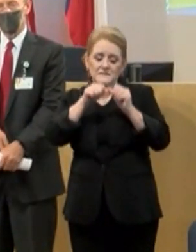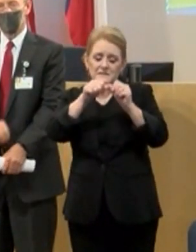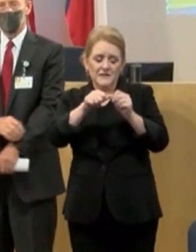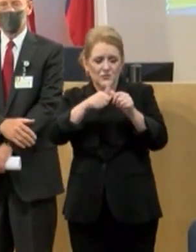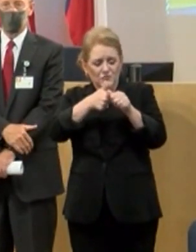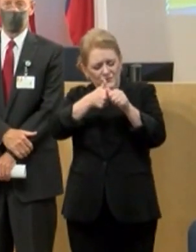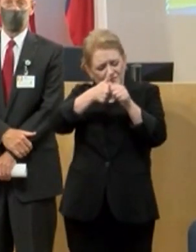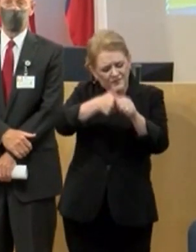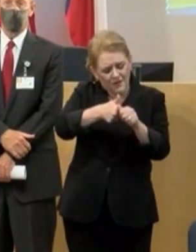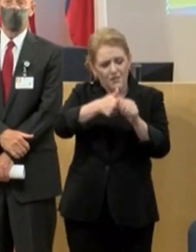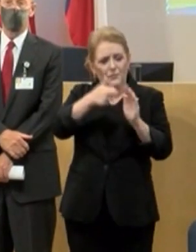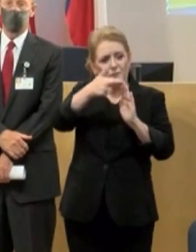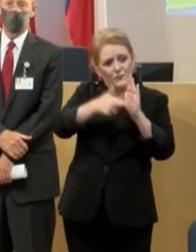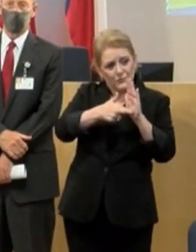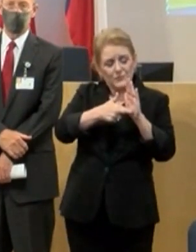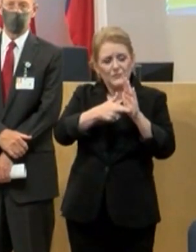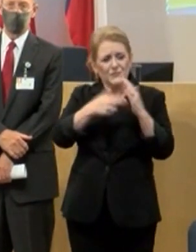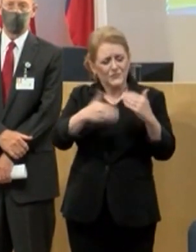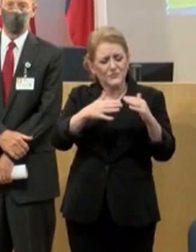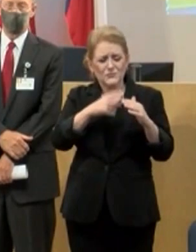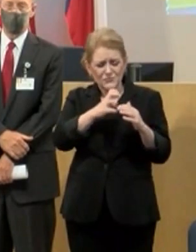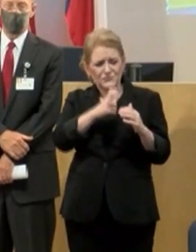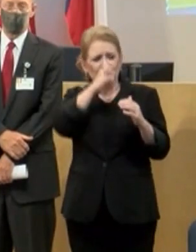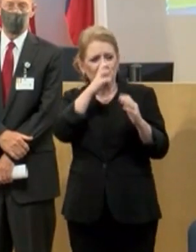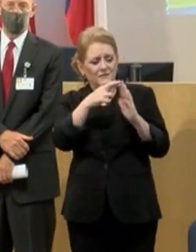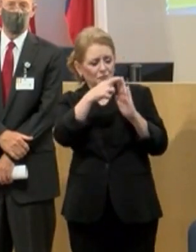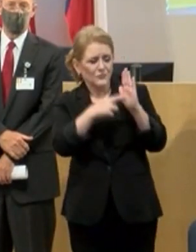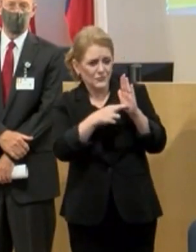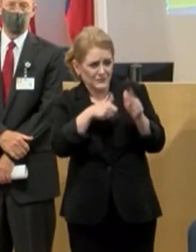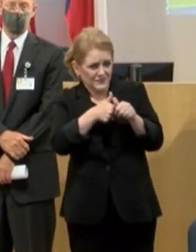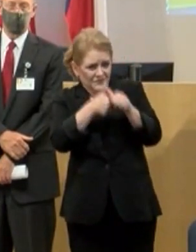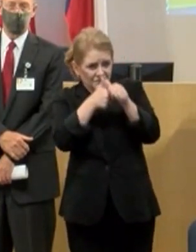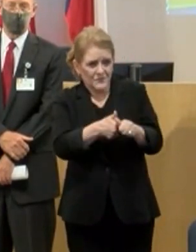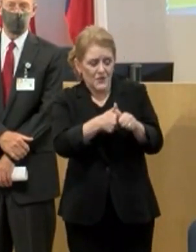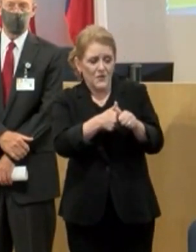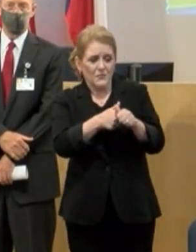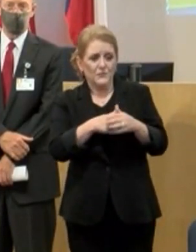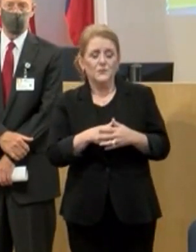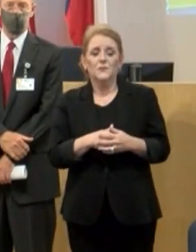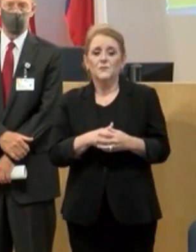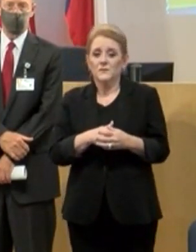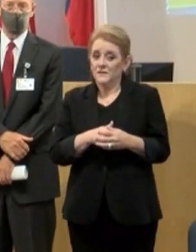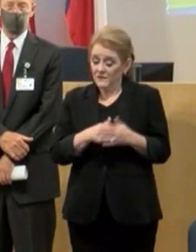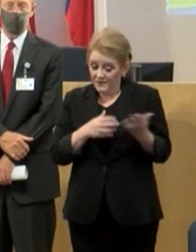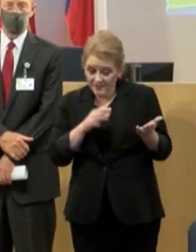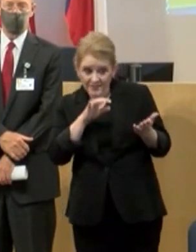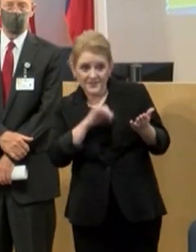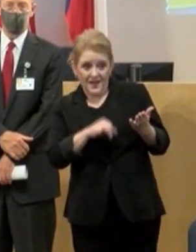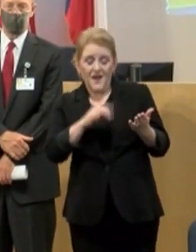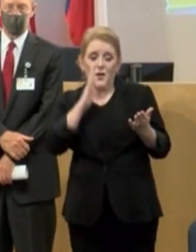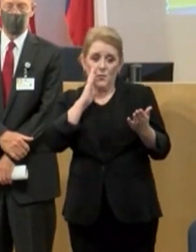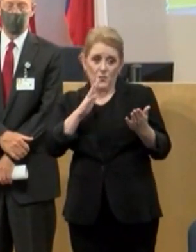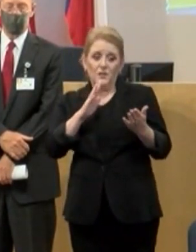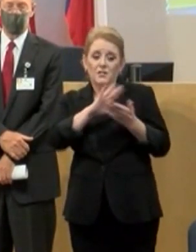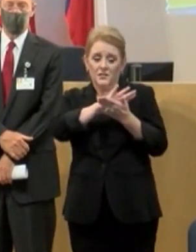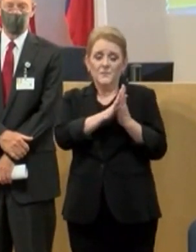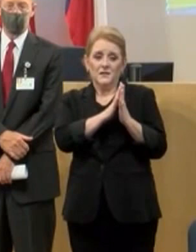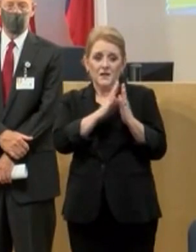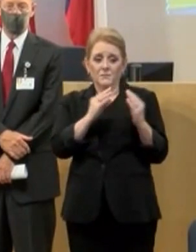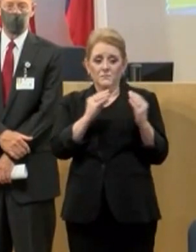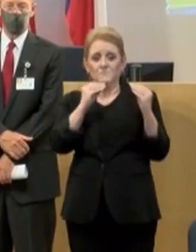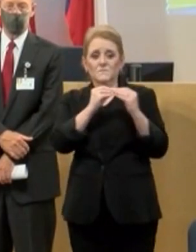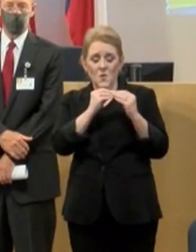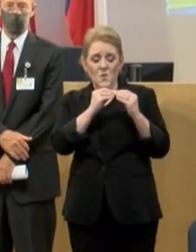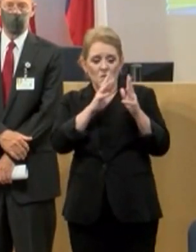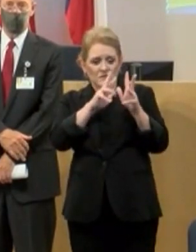in a very disciplined way, maintain the highest level of standards, what you will see is an acceleration of the expansion